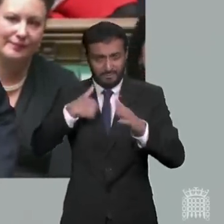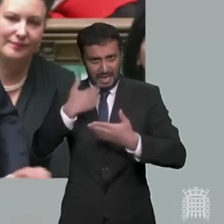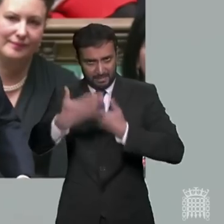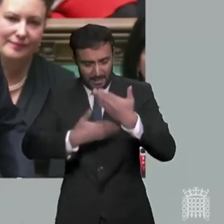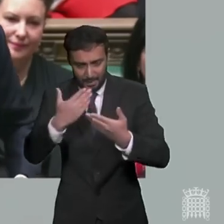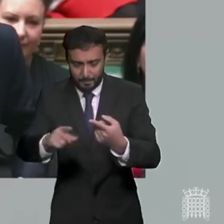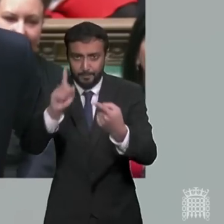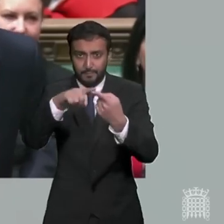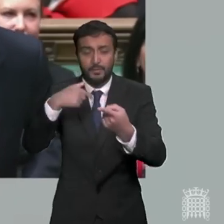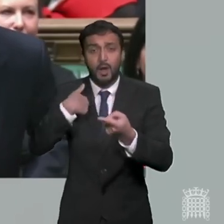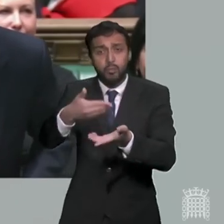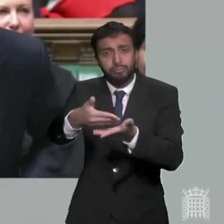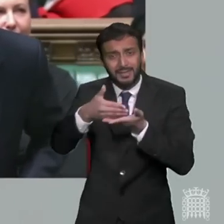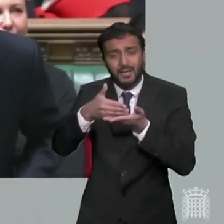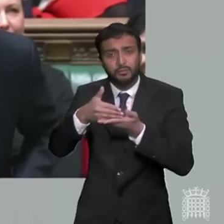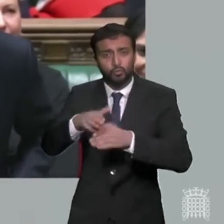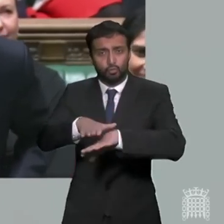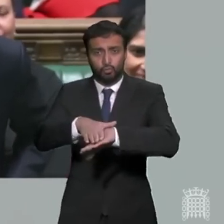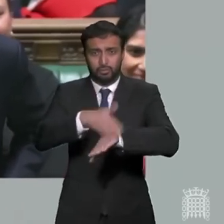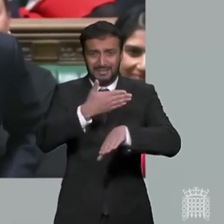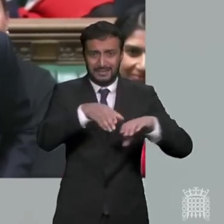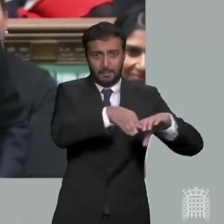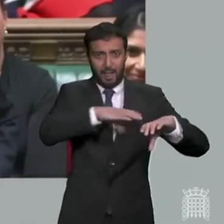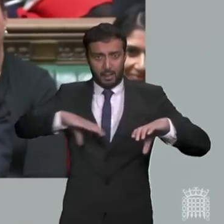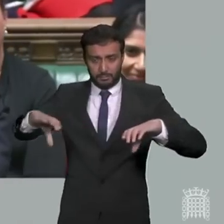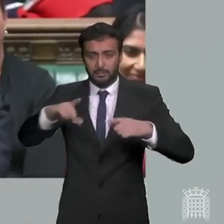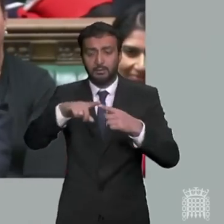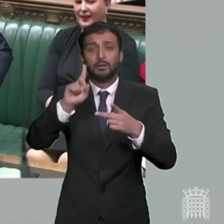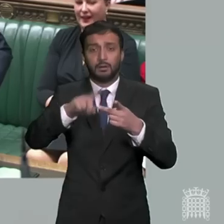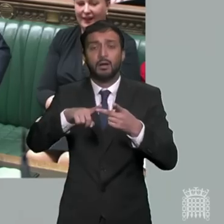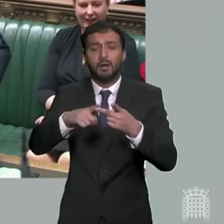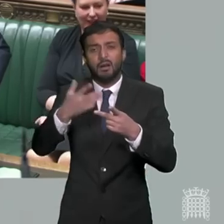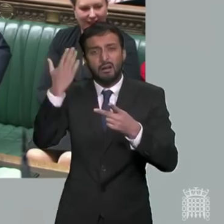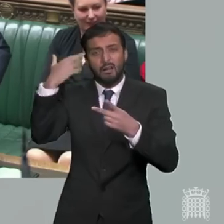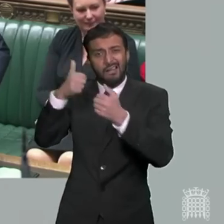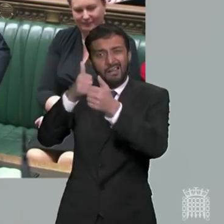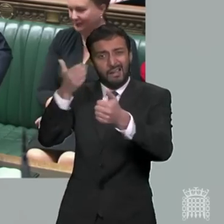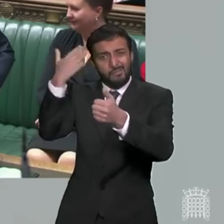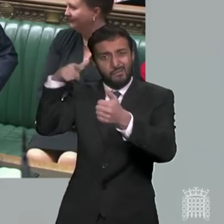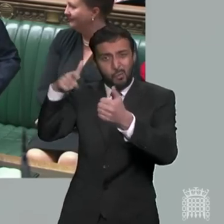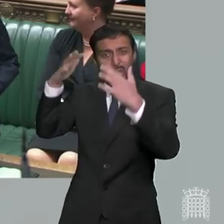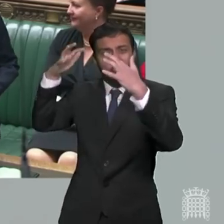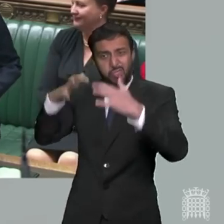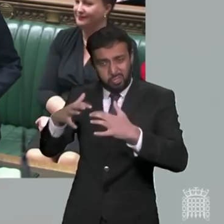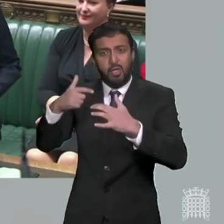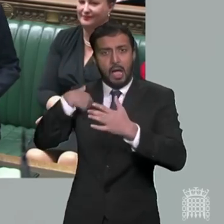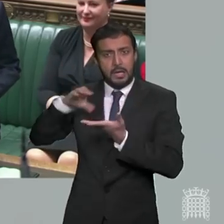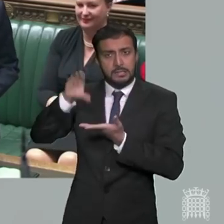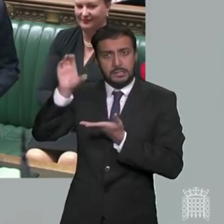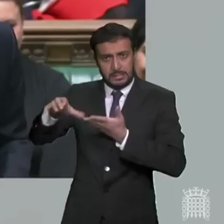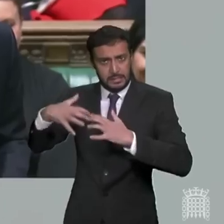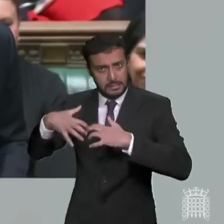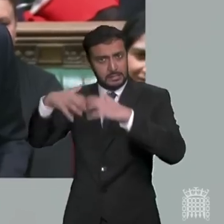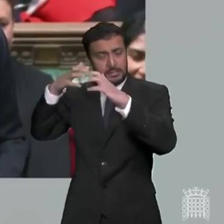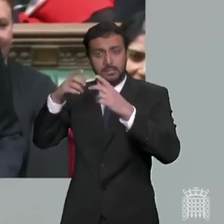Yeah. We are investing millions to develop brownfield sites. Yeah. And we're providing support and protection